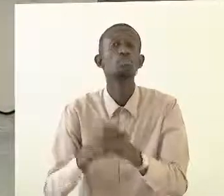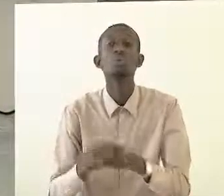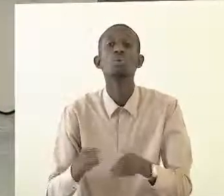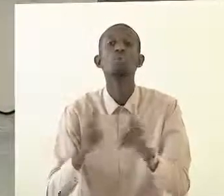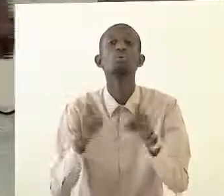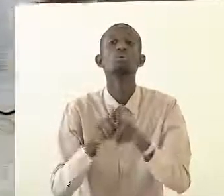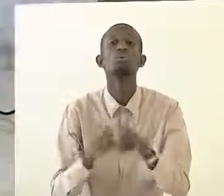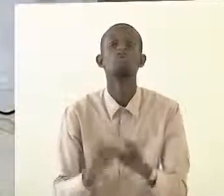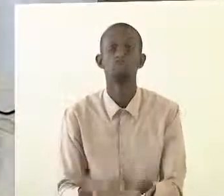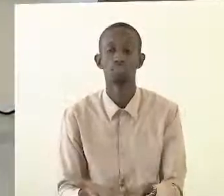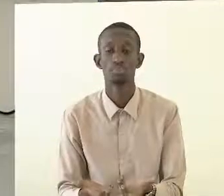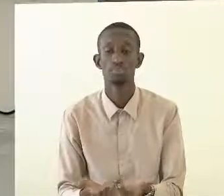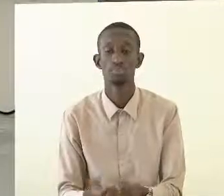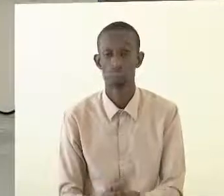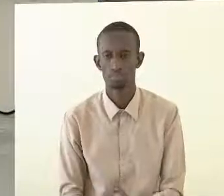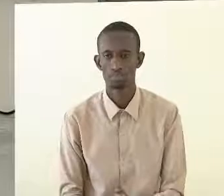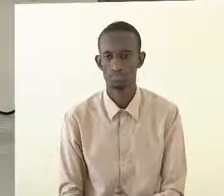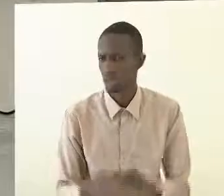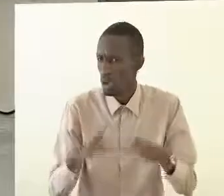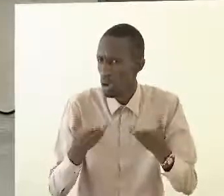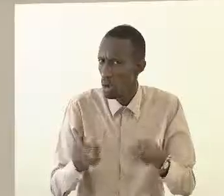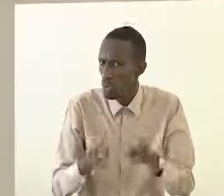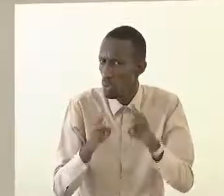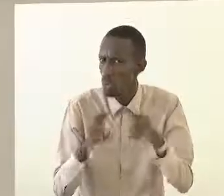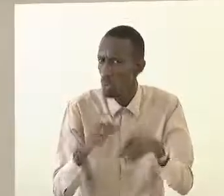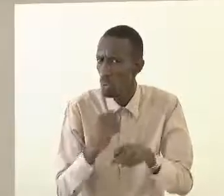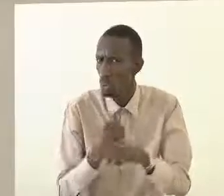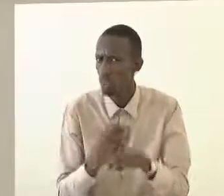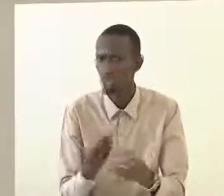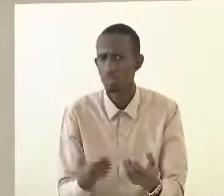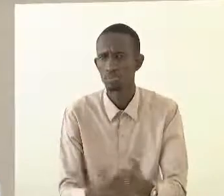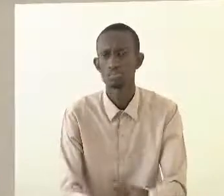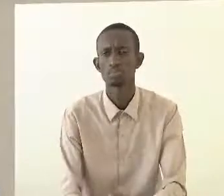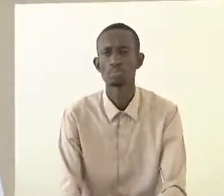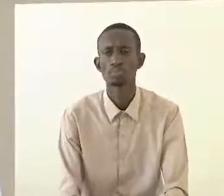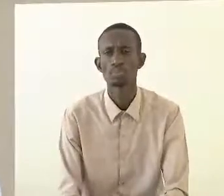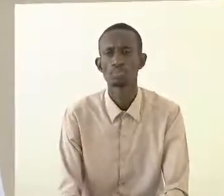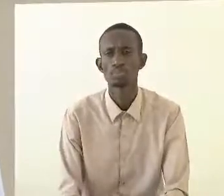both integrals. How the method works?